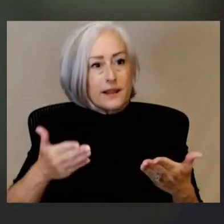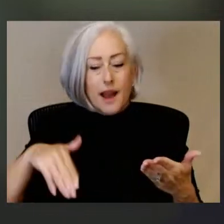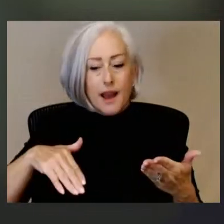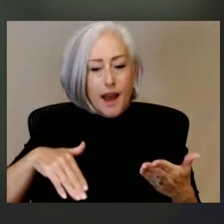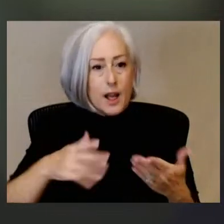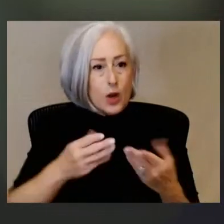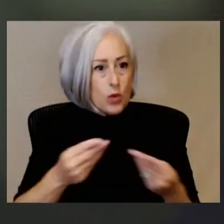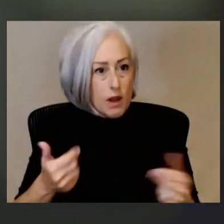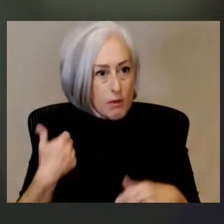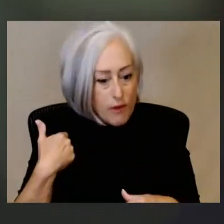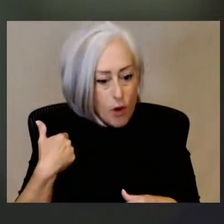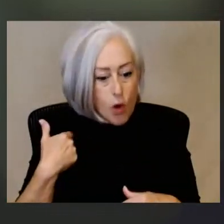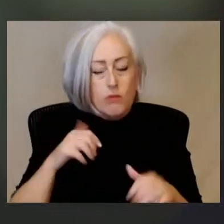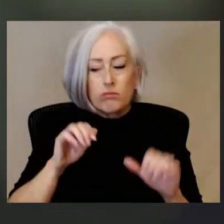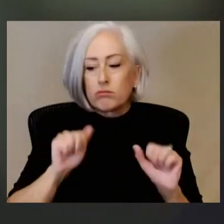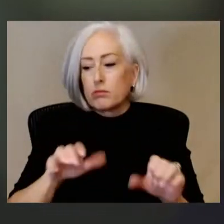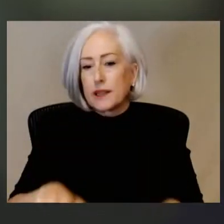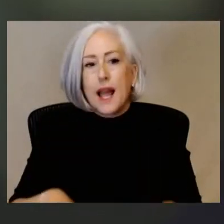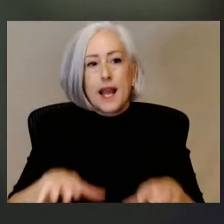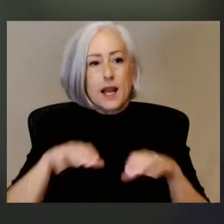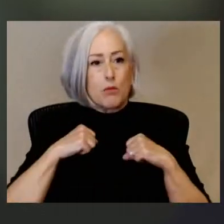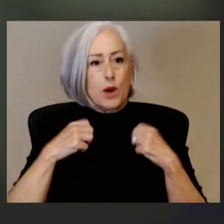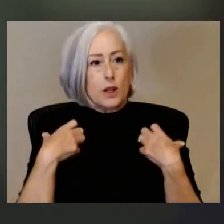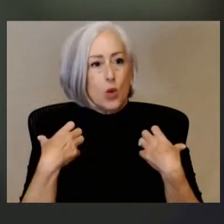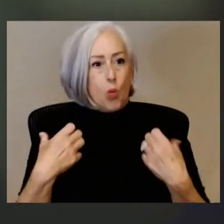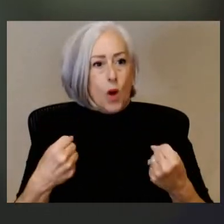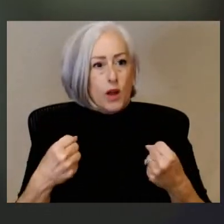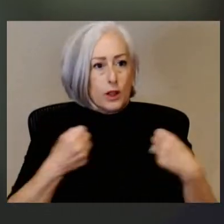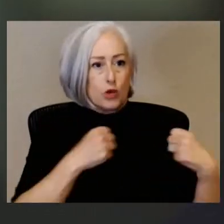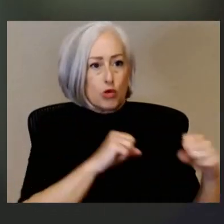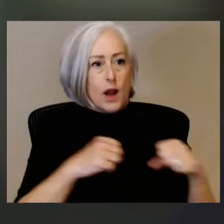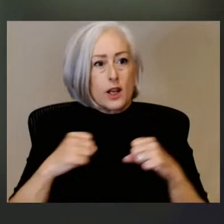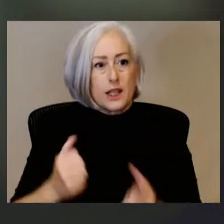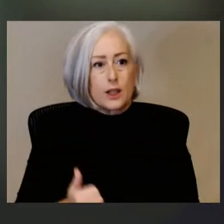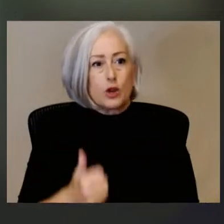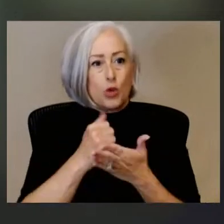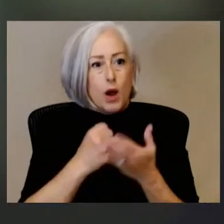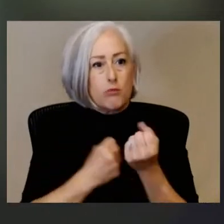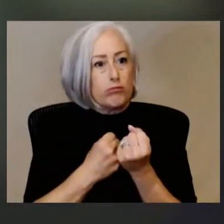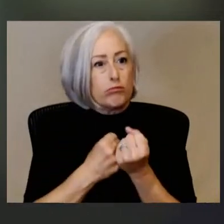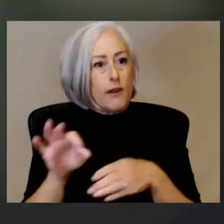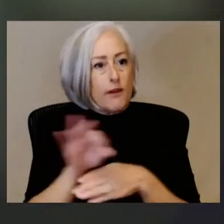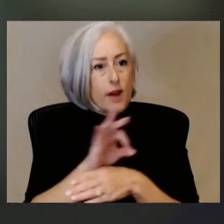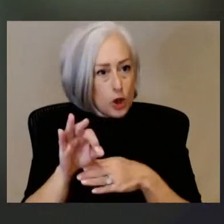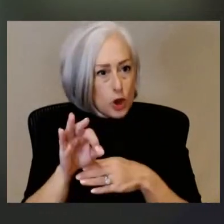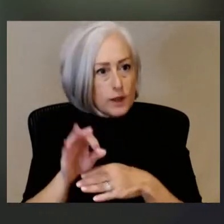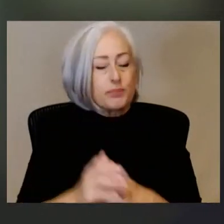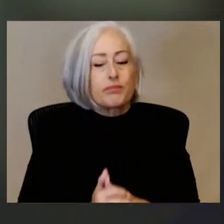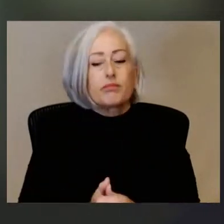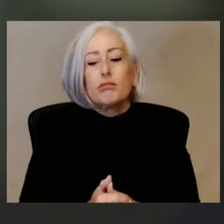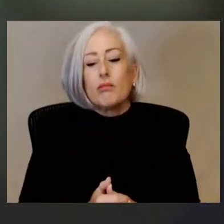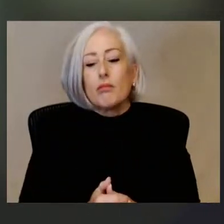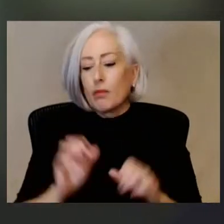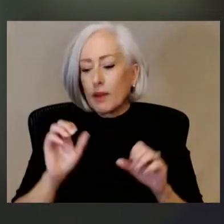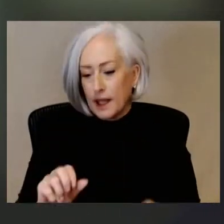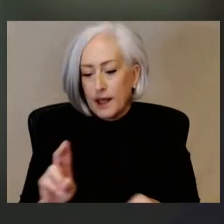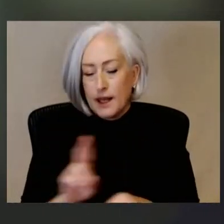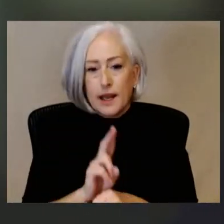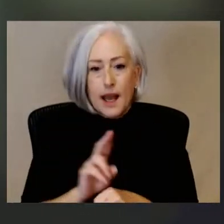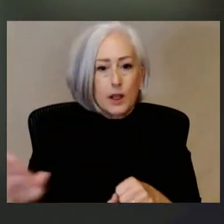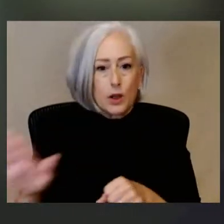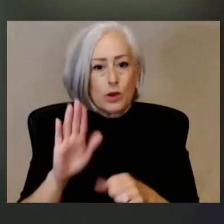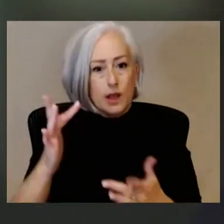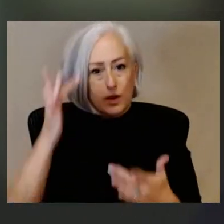wellness strategies that support function. People can begin to use their disease for the greater